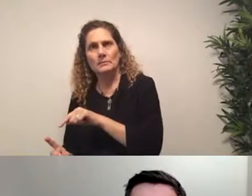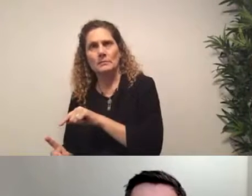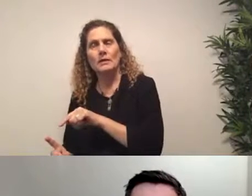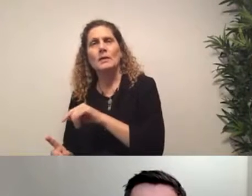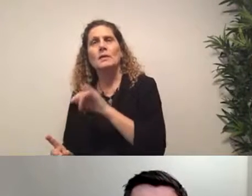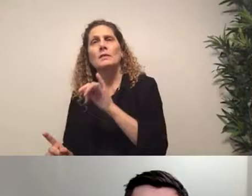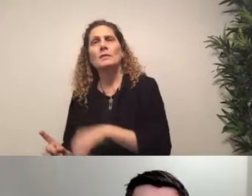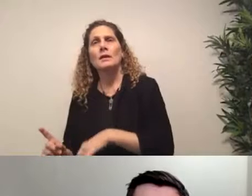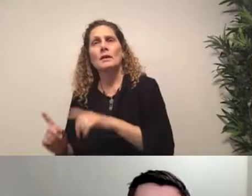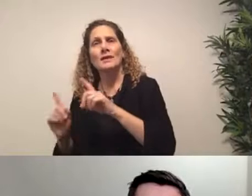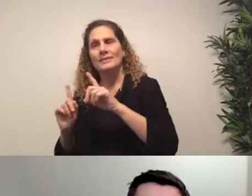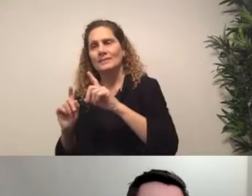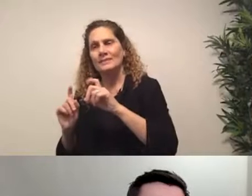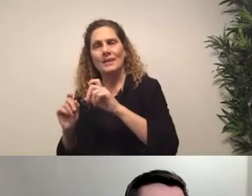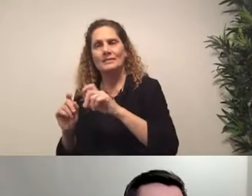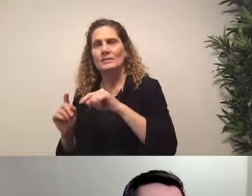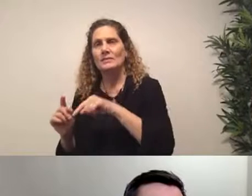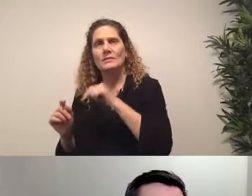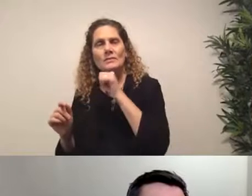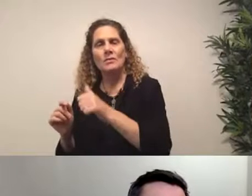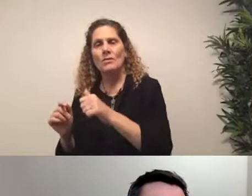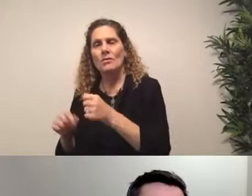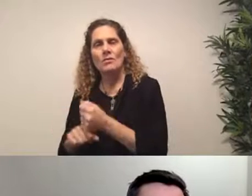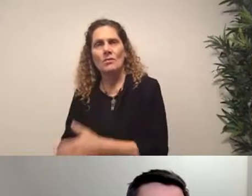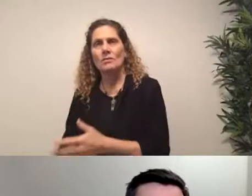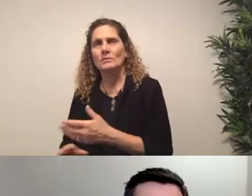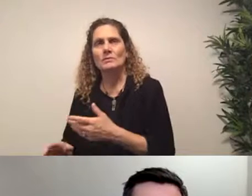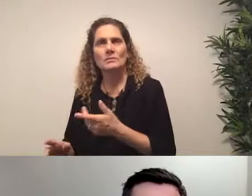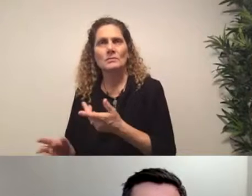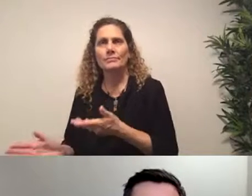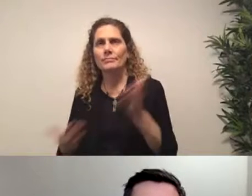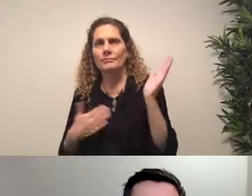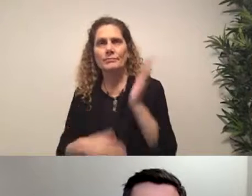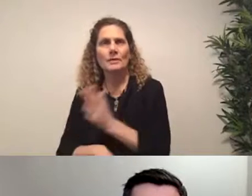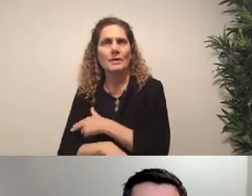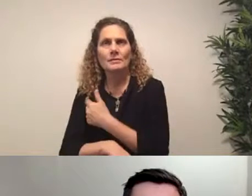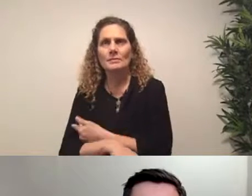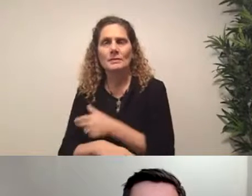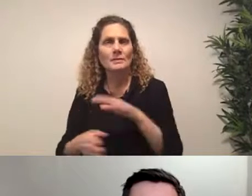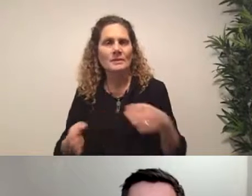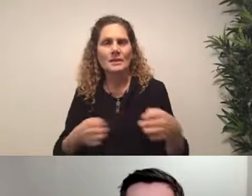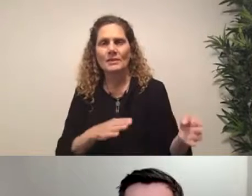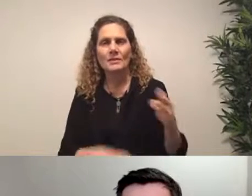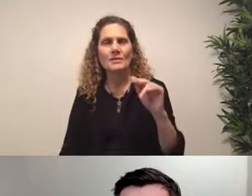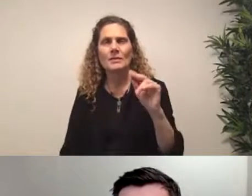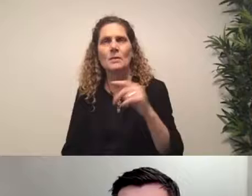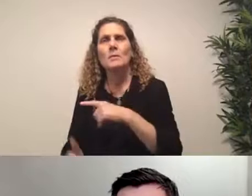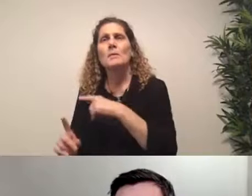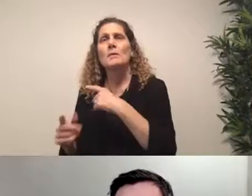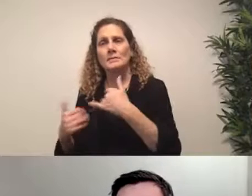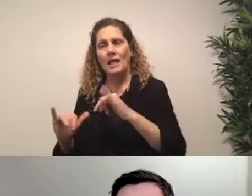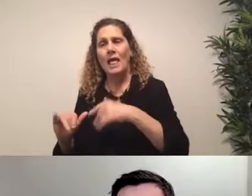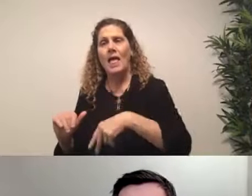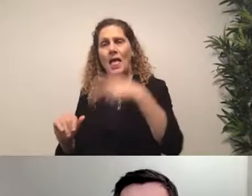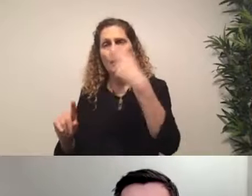drive deaths. And we're still seeing high numbers of those. Now, we are seeing real trends, real downtrends in our percent positivity, which